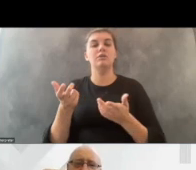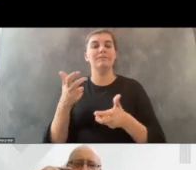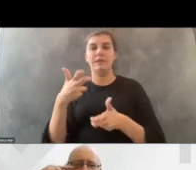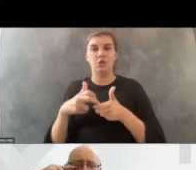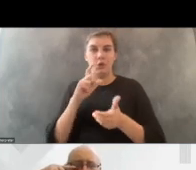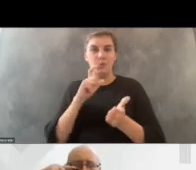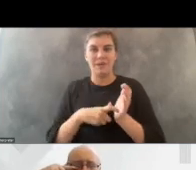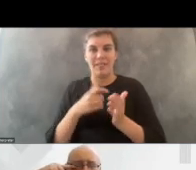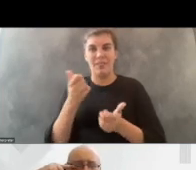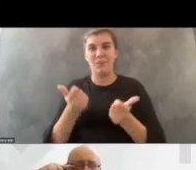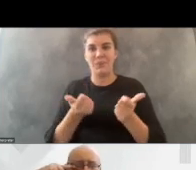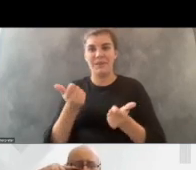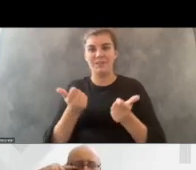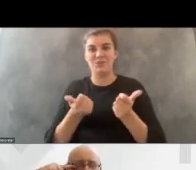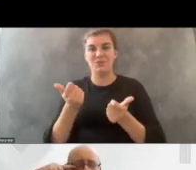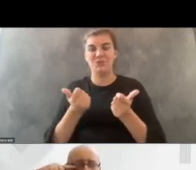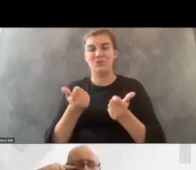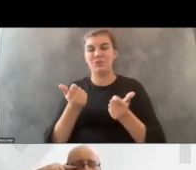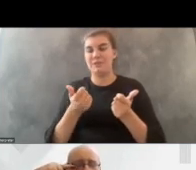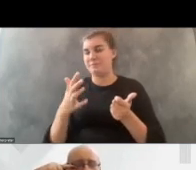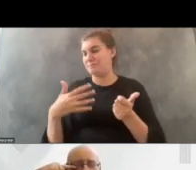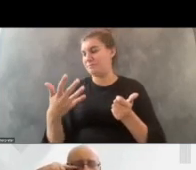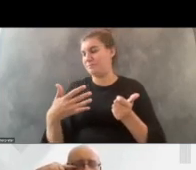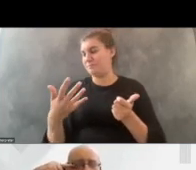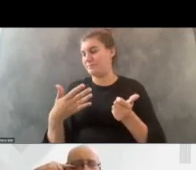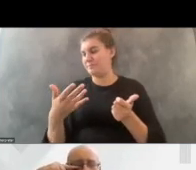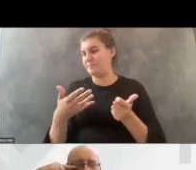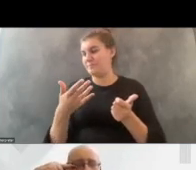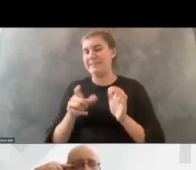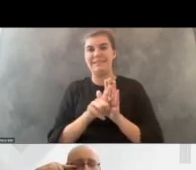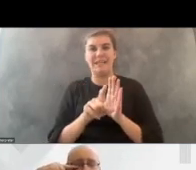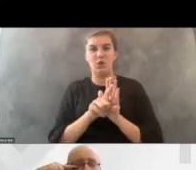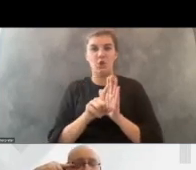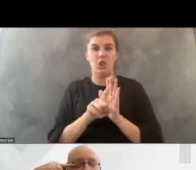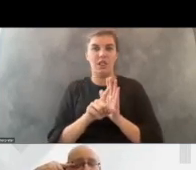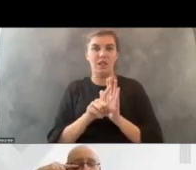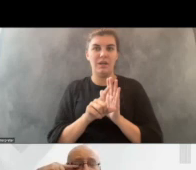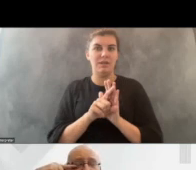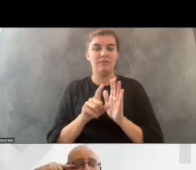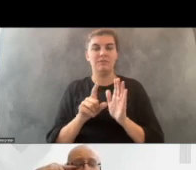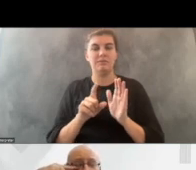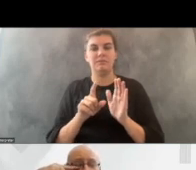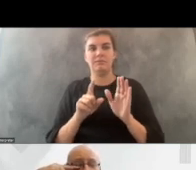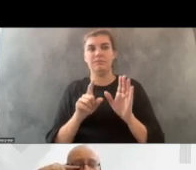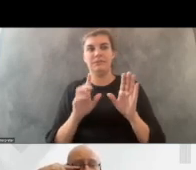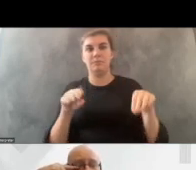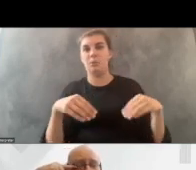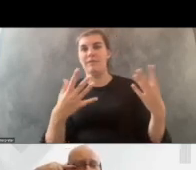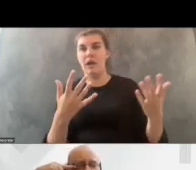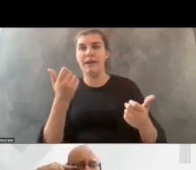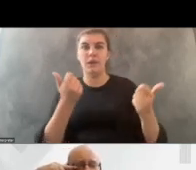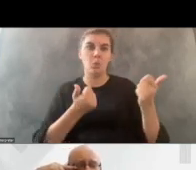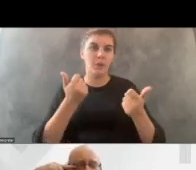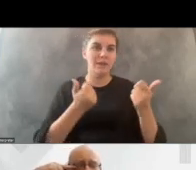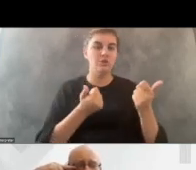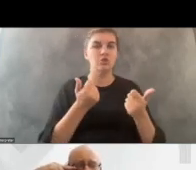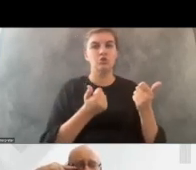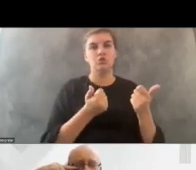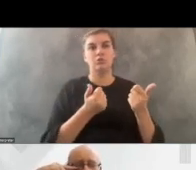a passive detection system that activates the locator tone when a pedestrian is within 12 feet of the pedestrian push